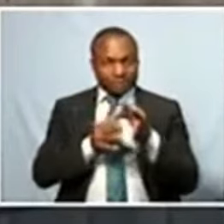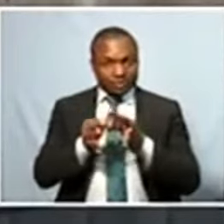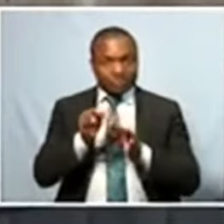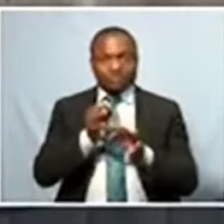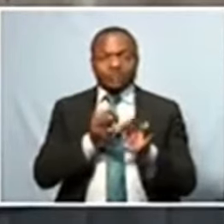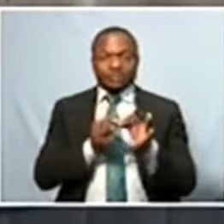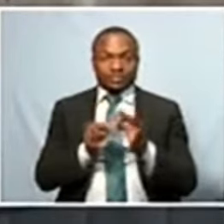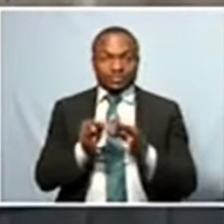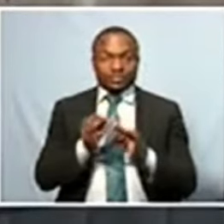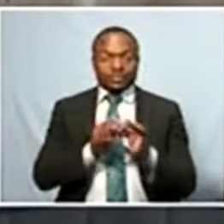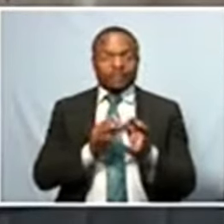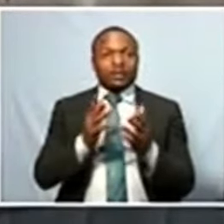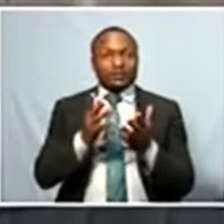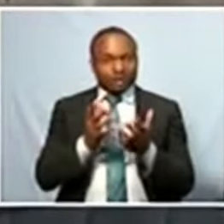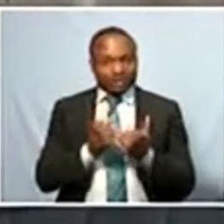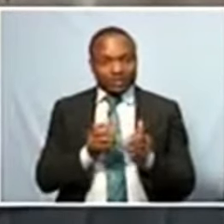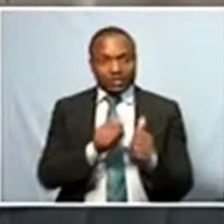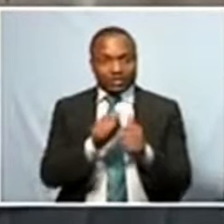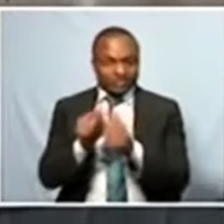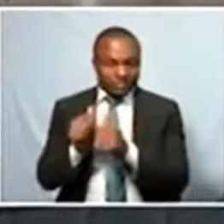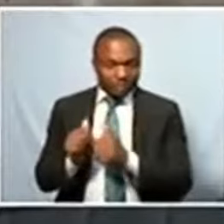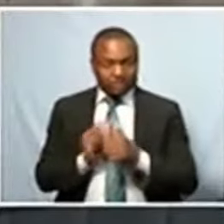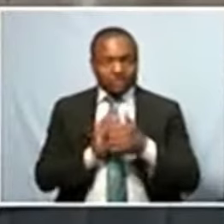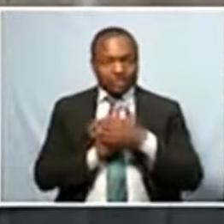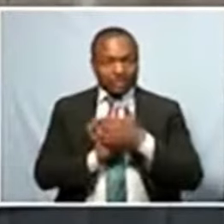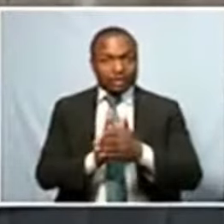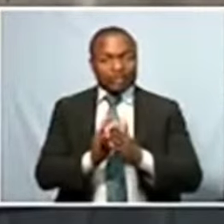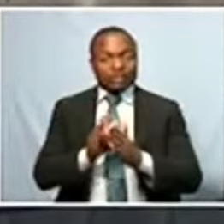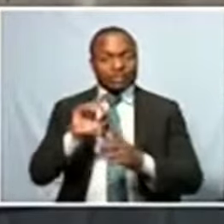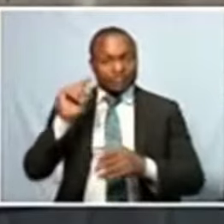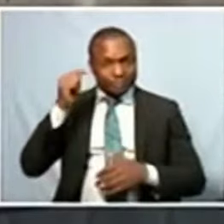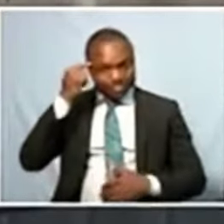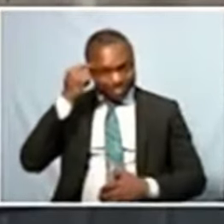seek from the acting leader of government.